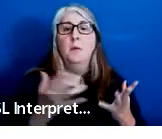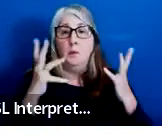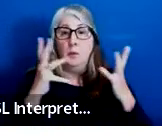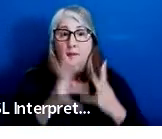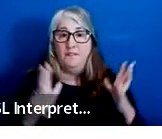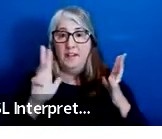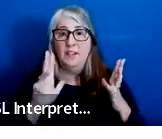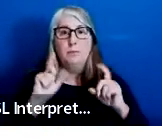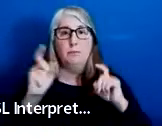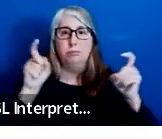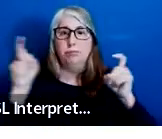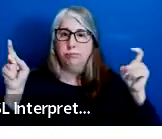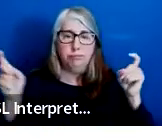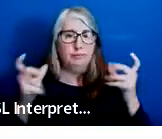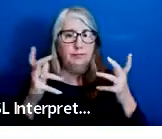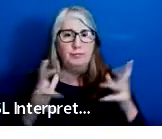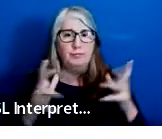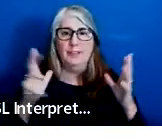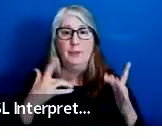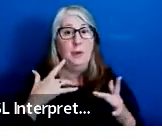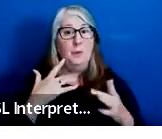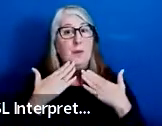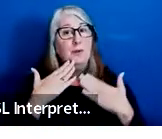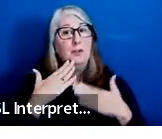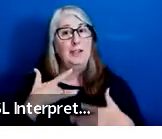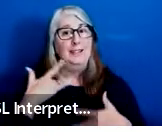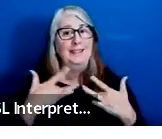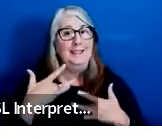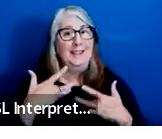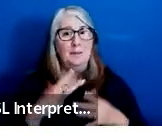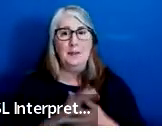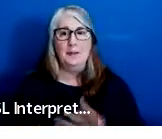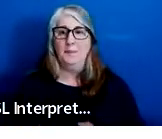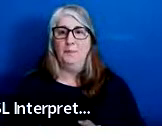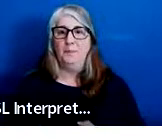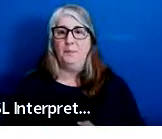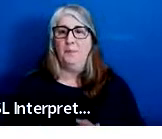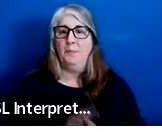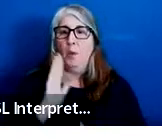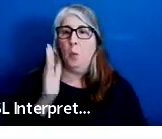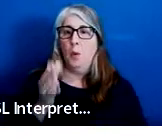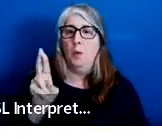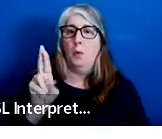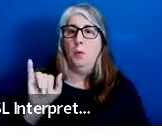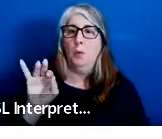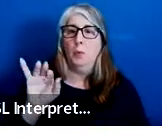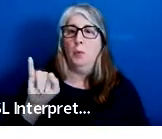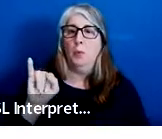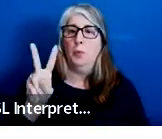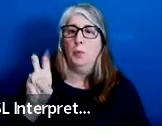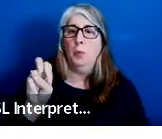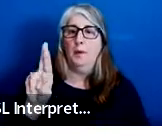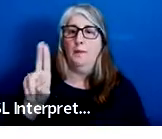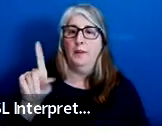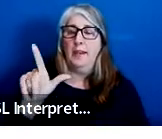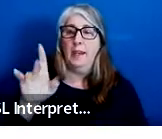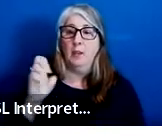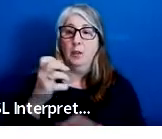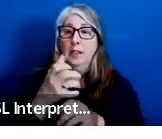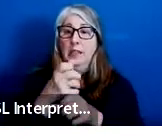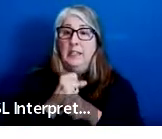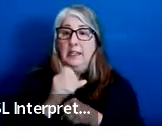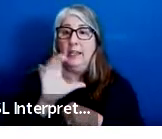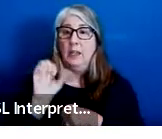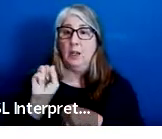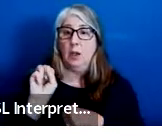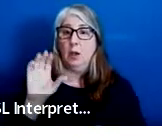But I appreciate how enthusiastic you are. Will Riverdale get composting bins? They have their own trash and recycling haulers,